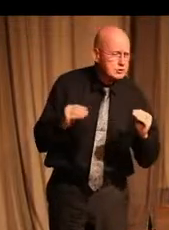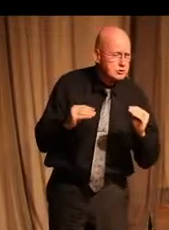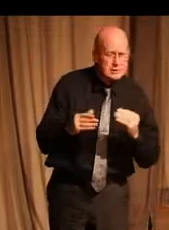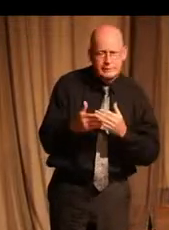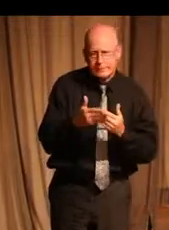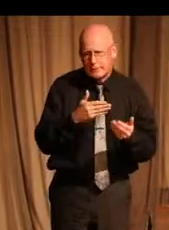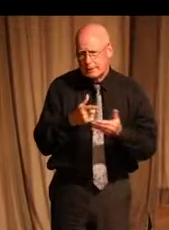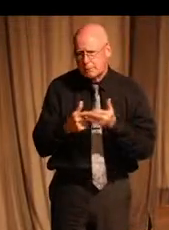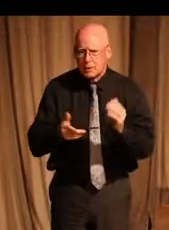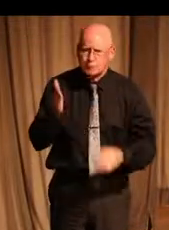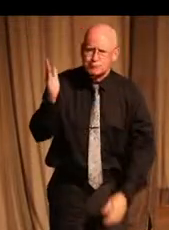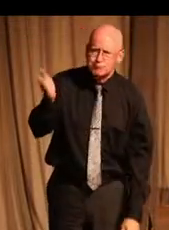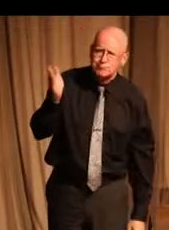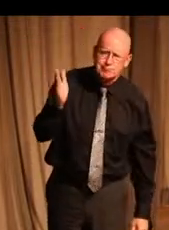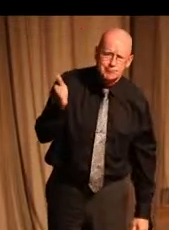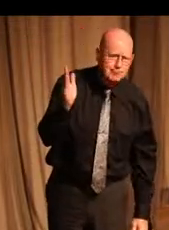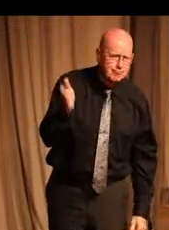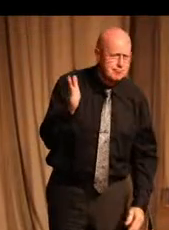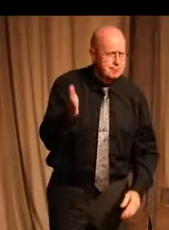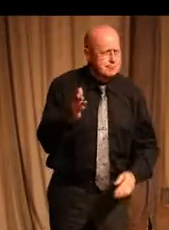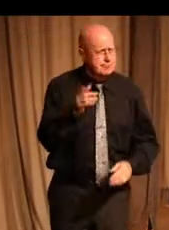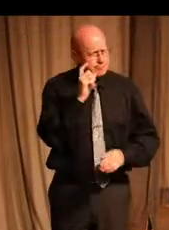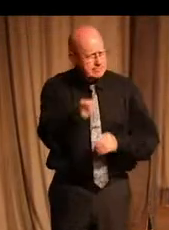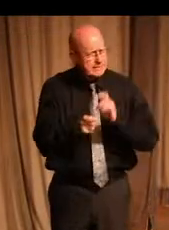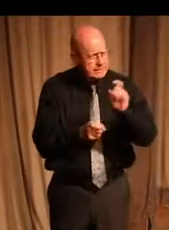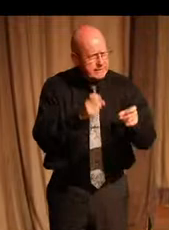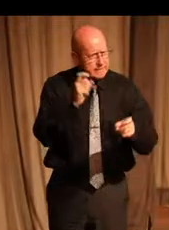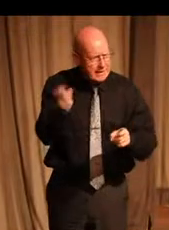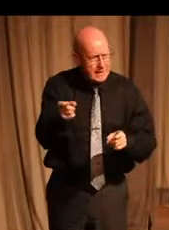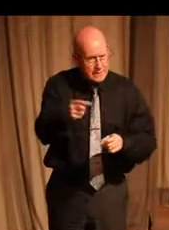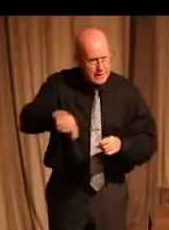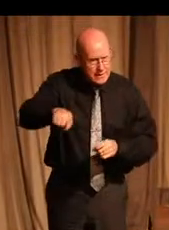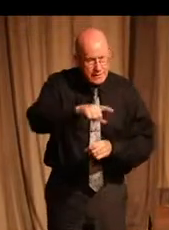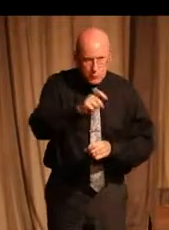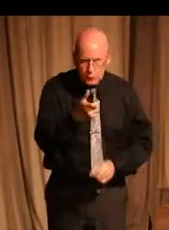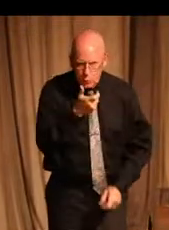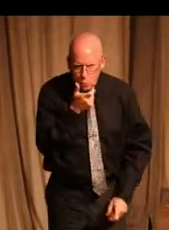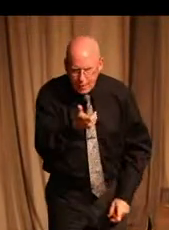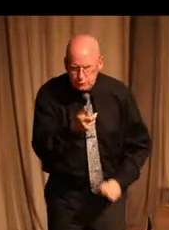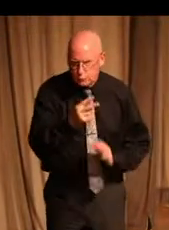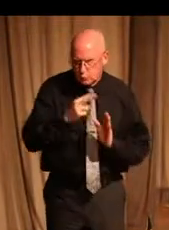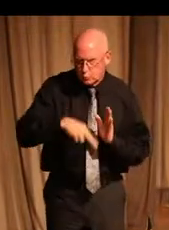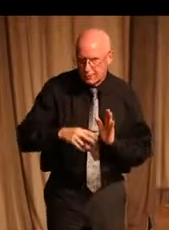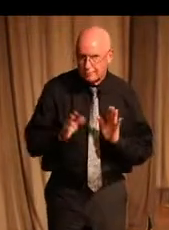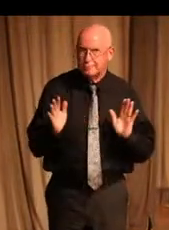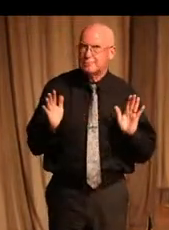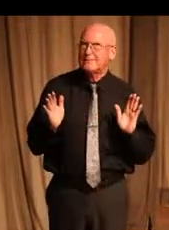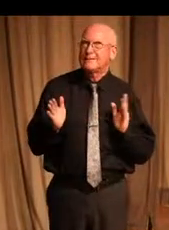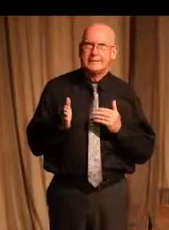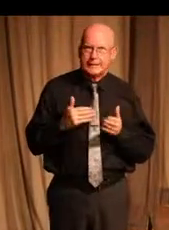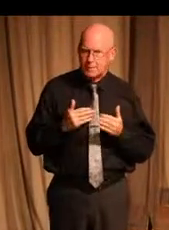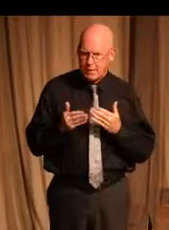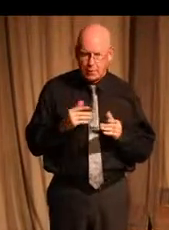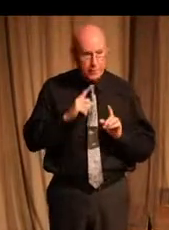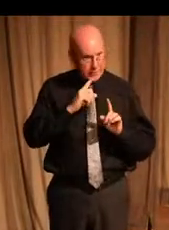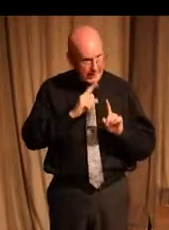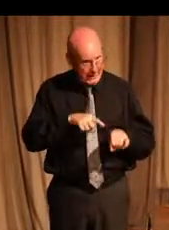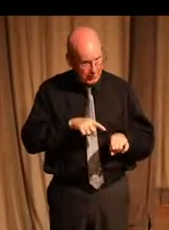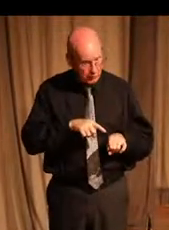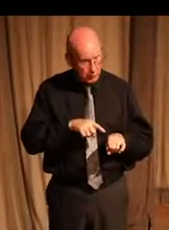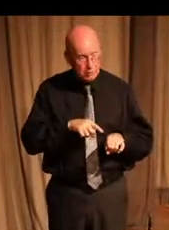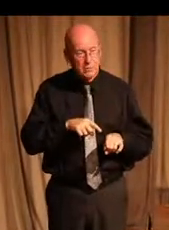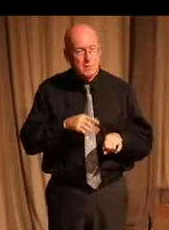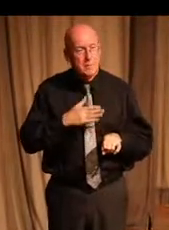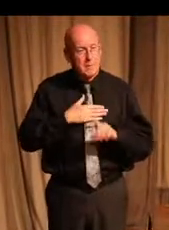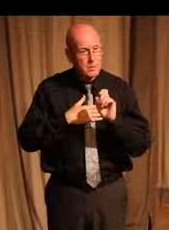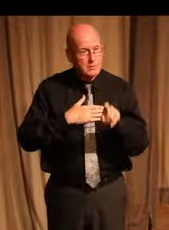that I assigned and that they allegedly watched or read, the answer to the whatever